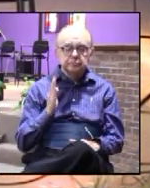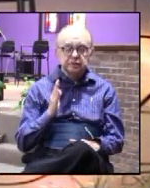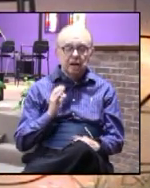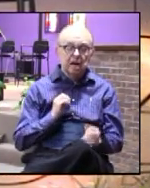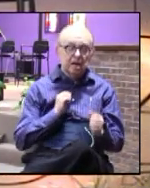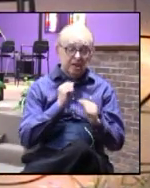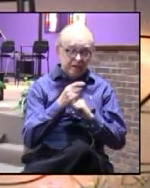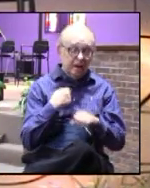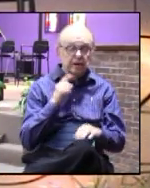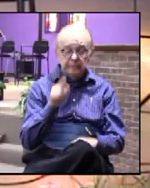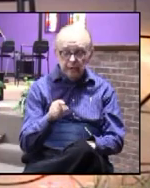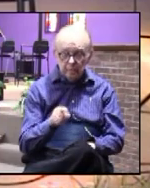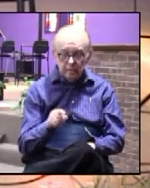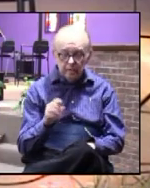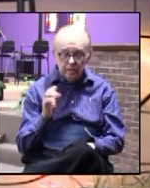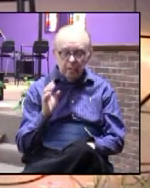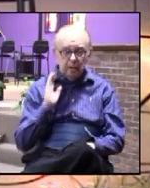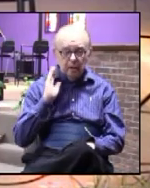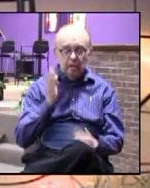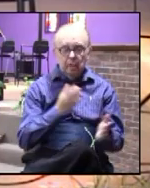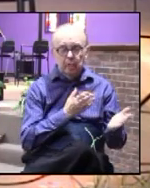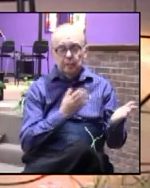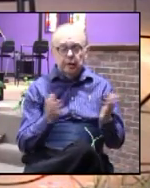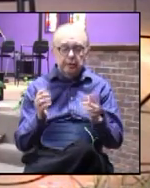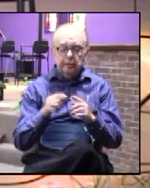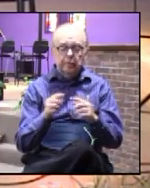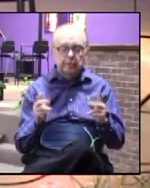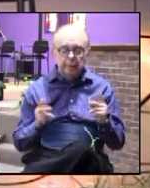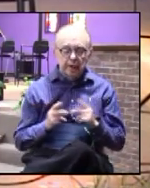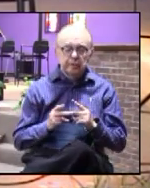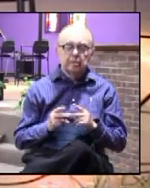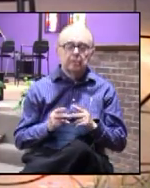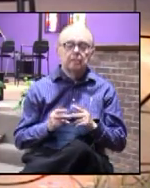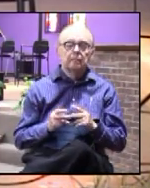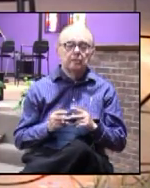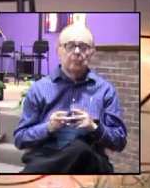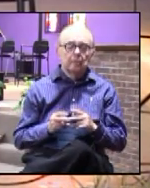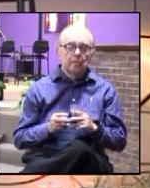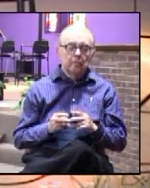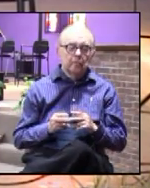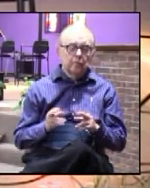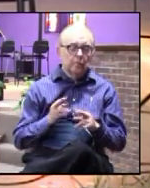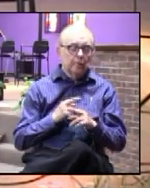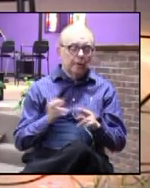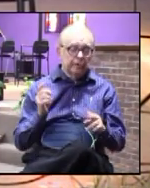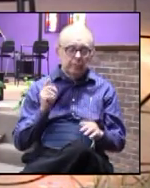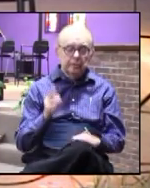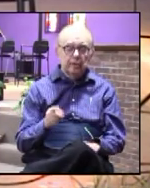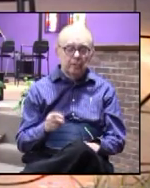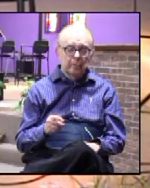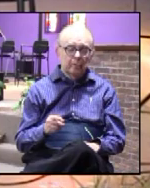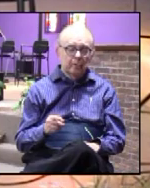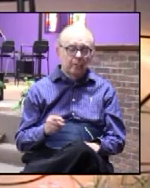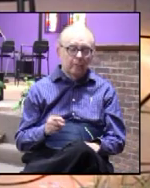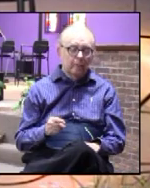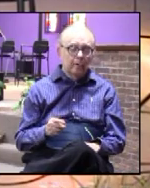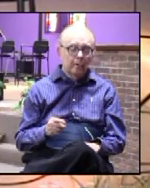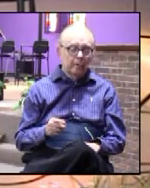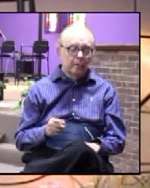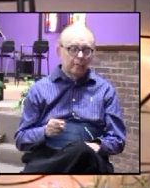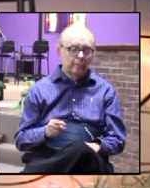you, and He will bring you to the point to rescue you so that you can breathe